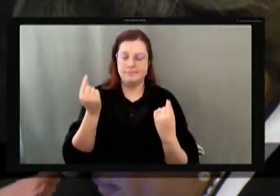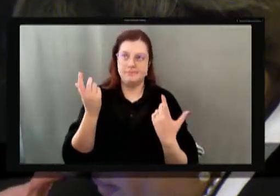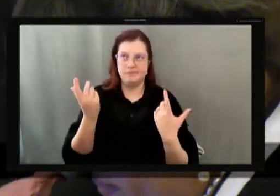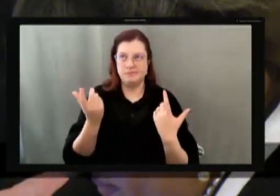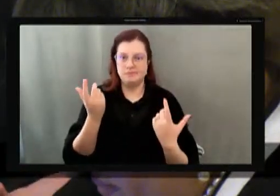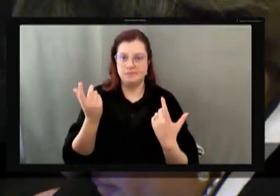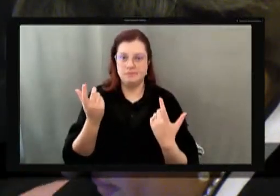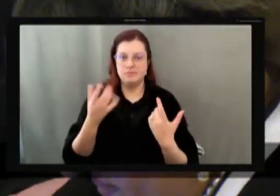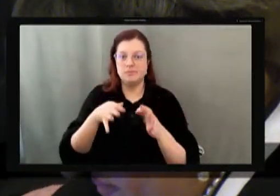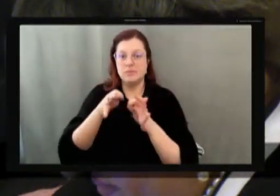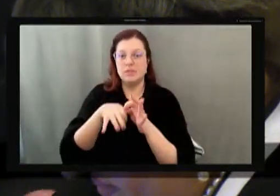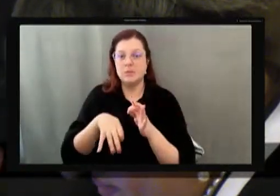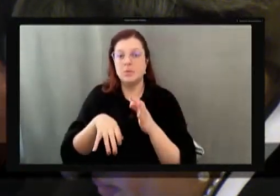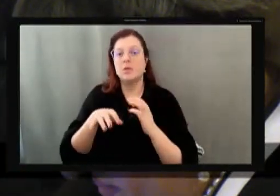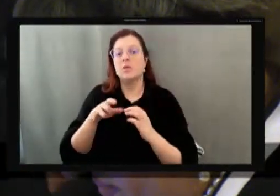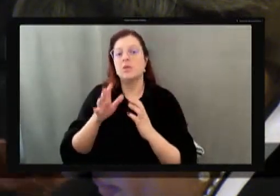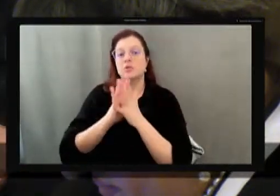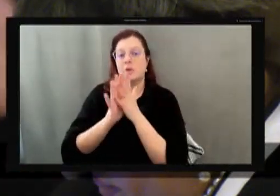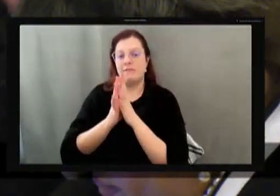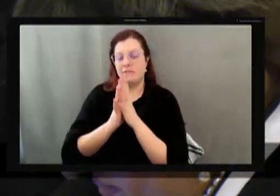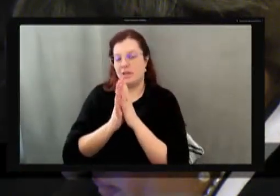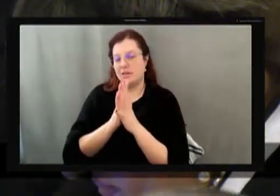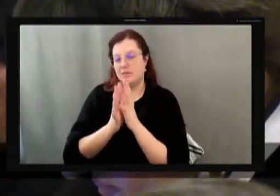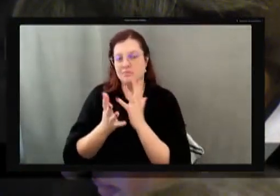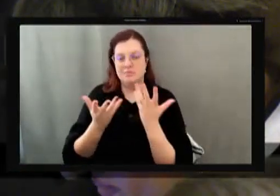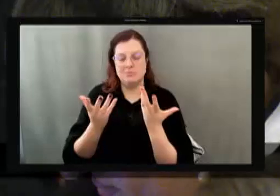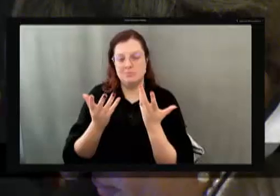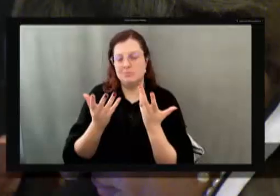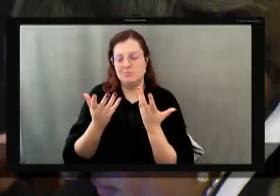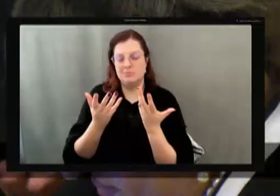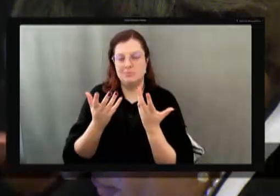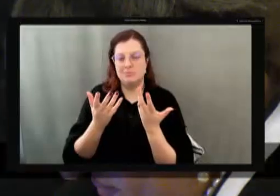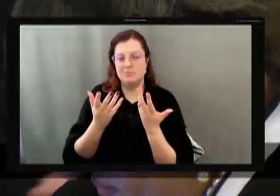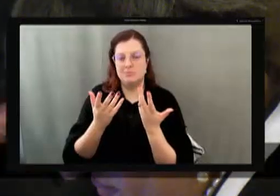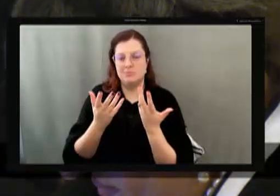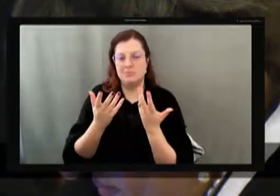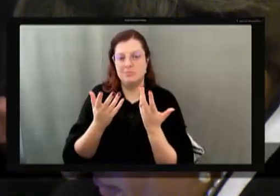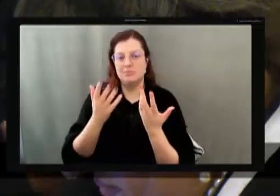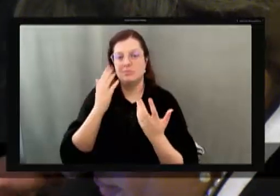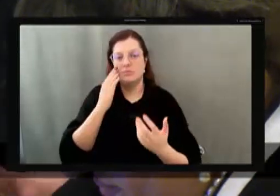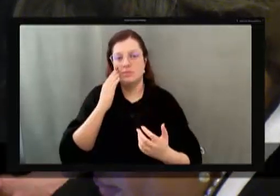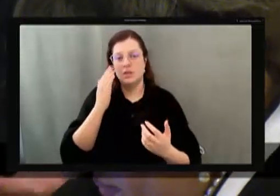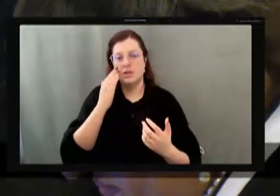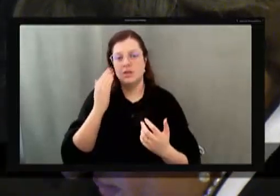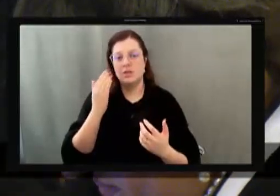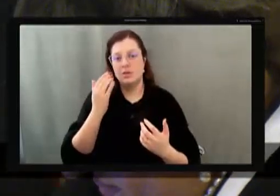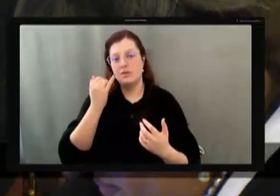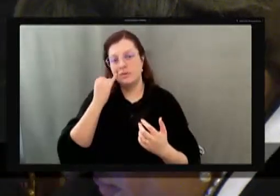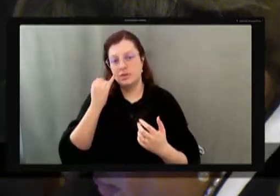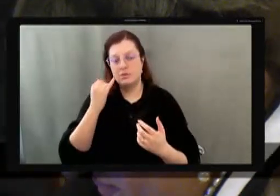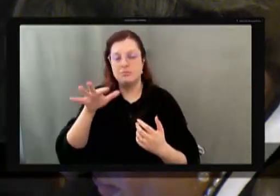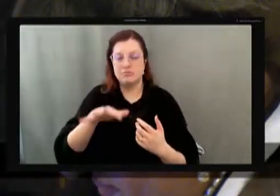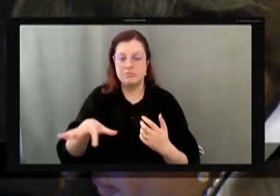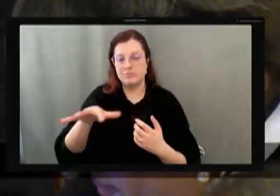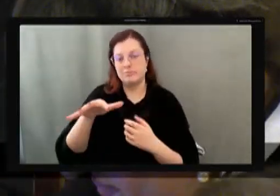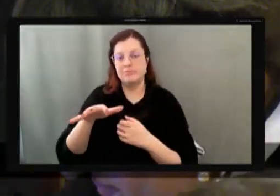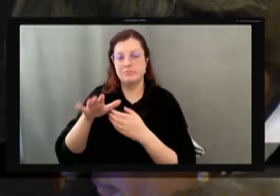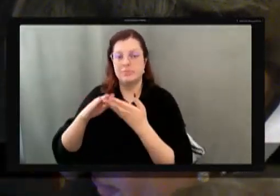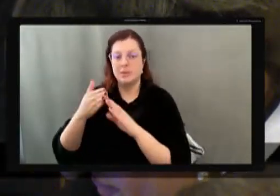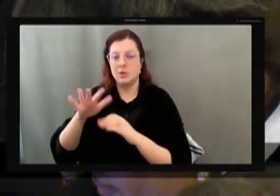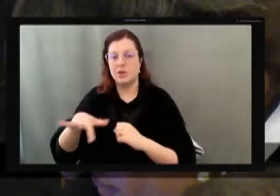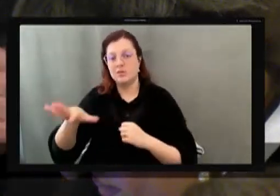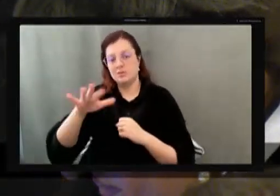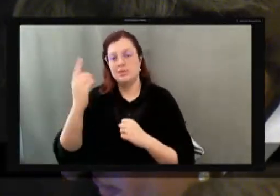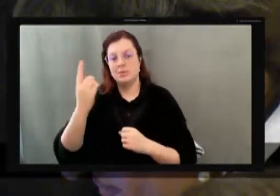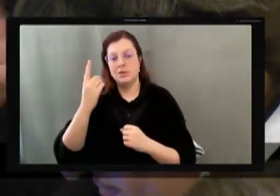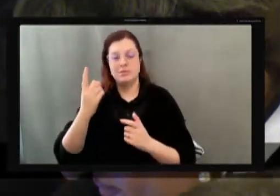simple traffic enforcement stuff. Like, you know what I mean? Like, you know, if you're in patrol around the neighborhood, you know, someone's running